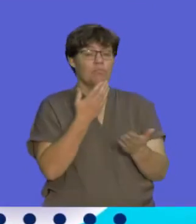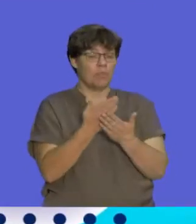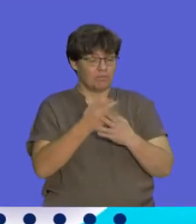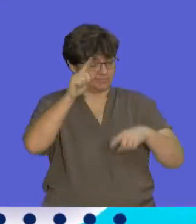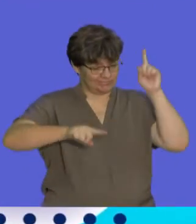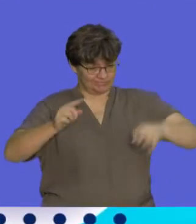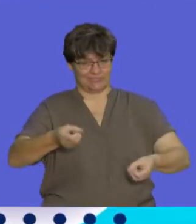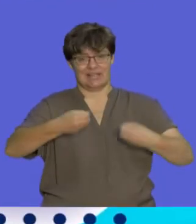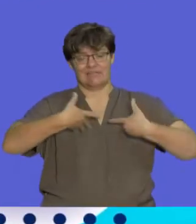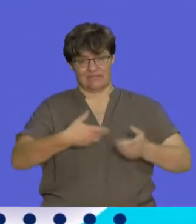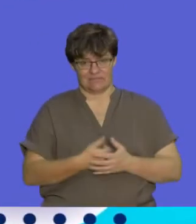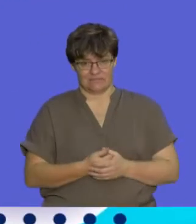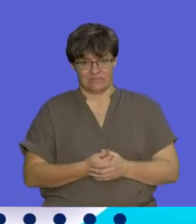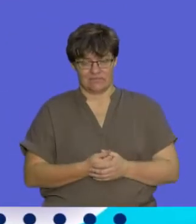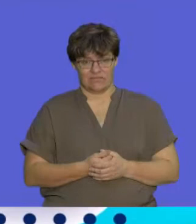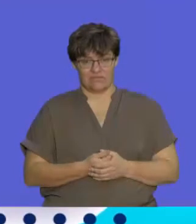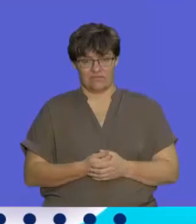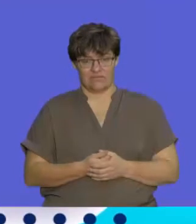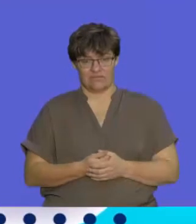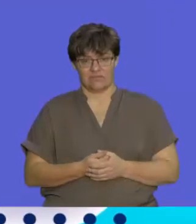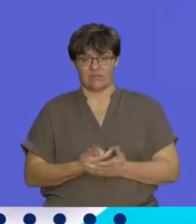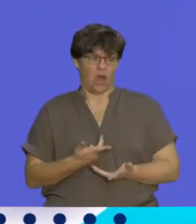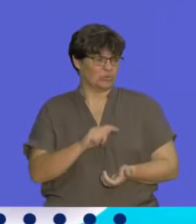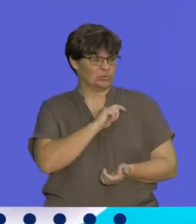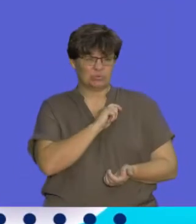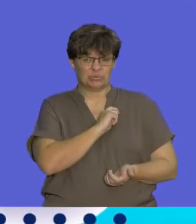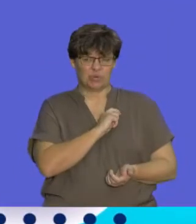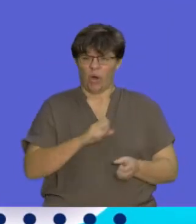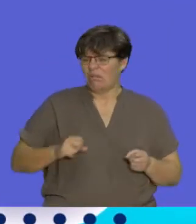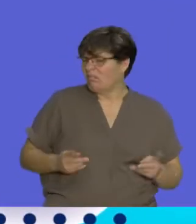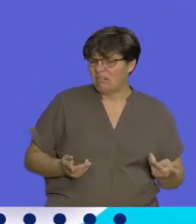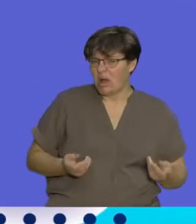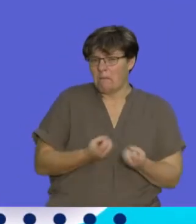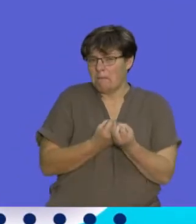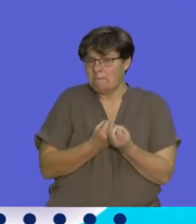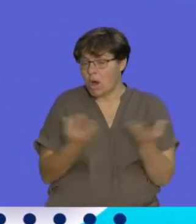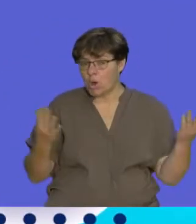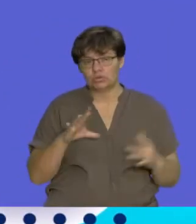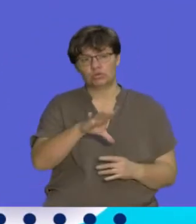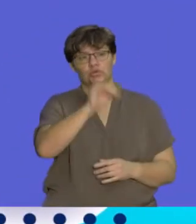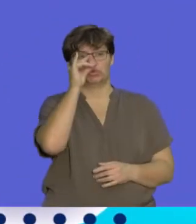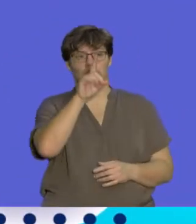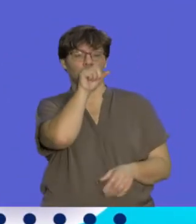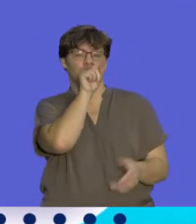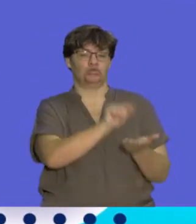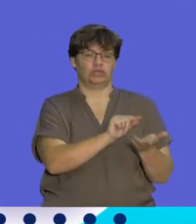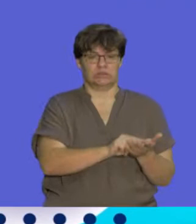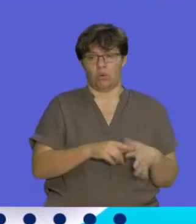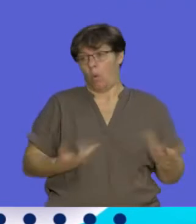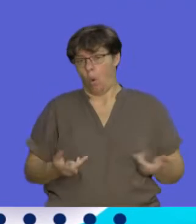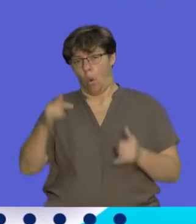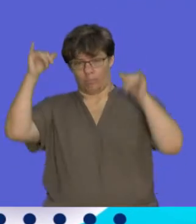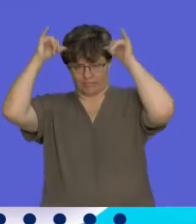because there's no chance, really, that most people will choose chicken or beef. It won't be